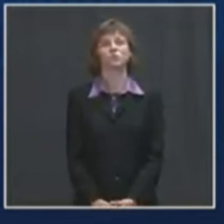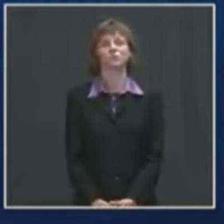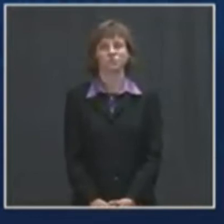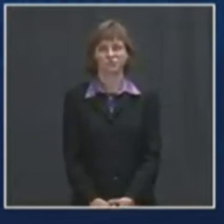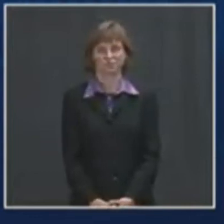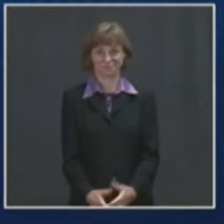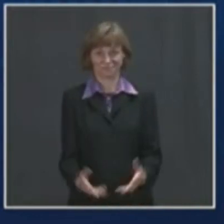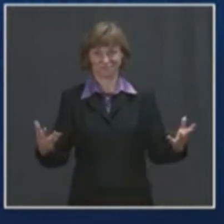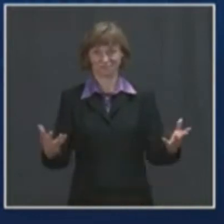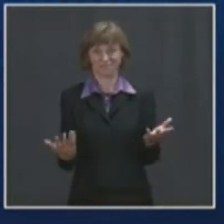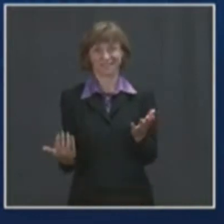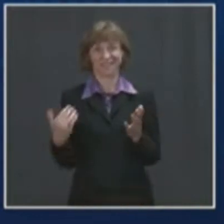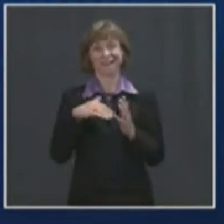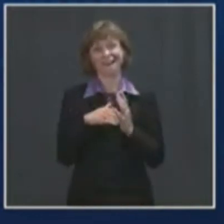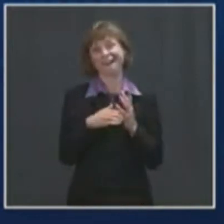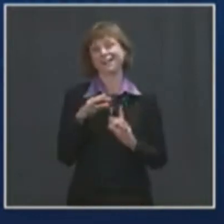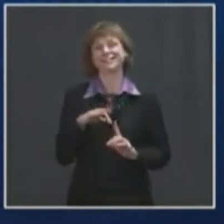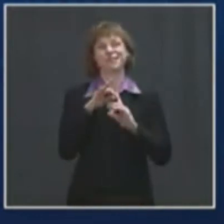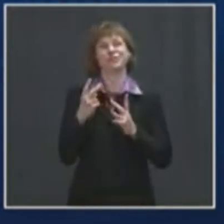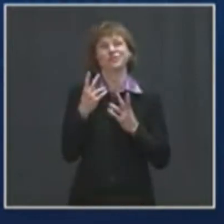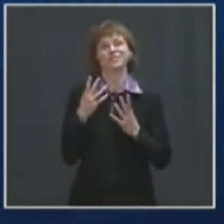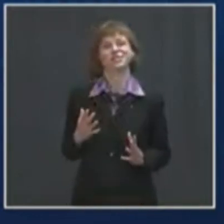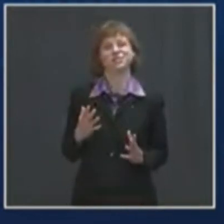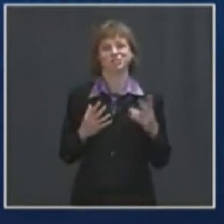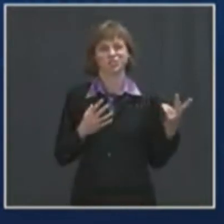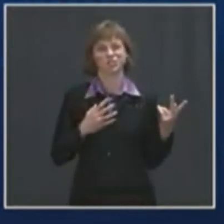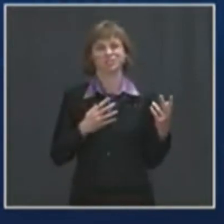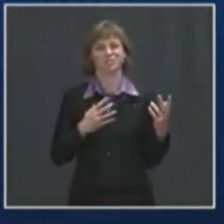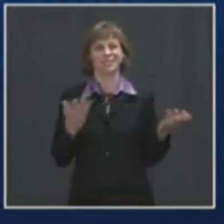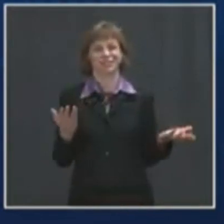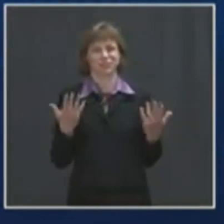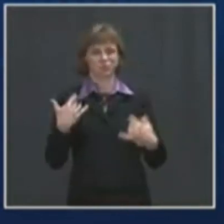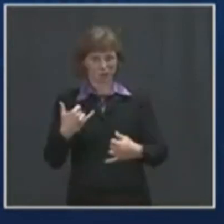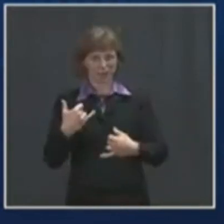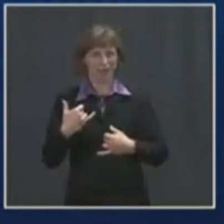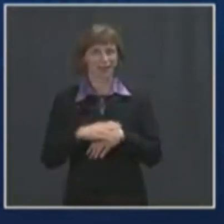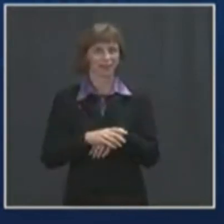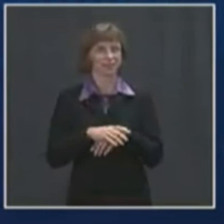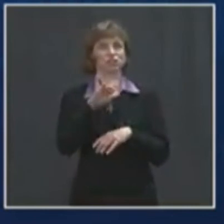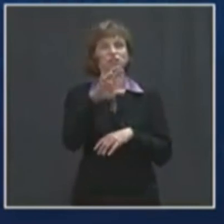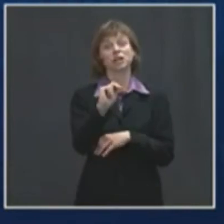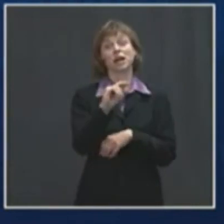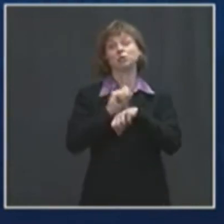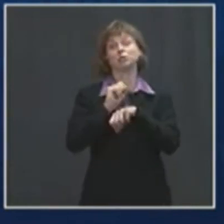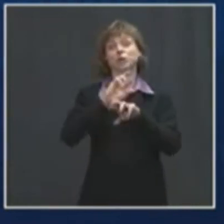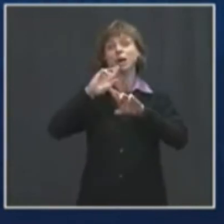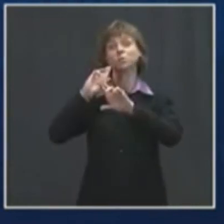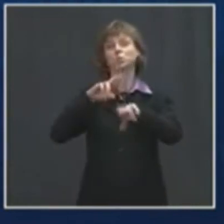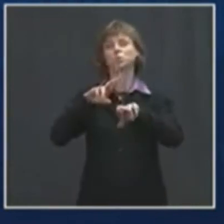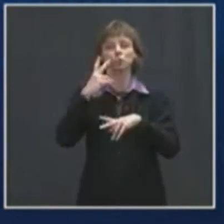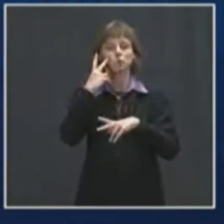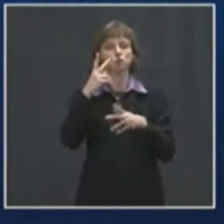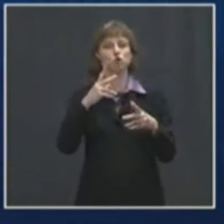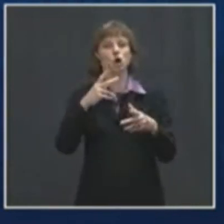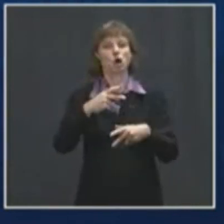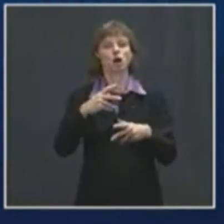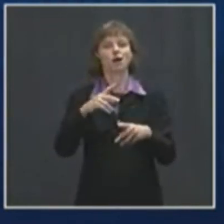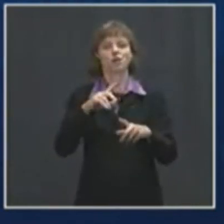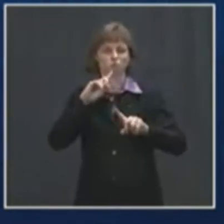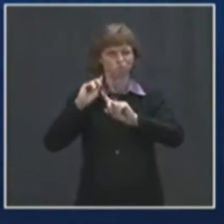We have another special visitor and guest with us here today. The January jobs report, which we all saw came out this morning,